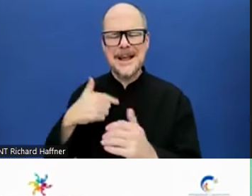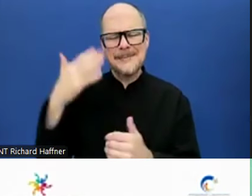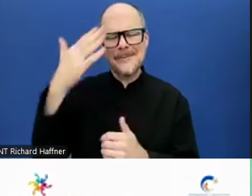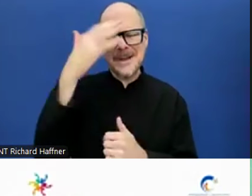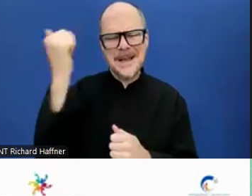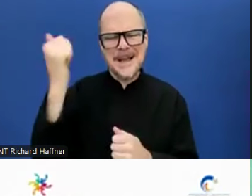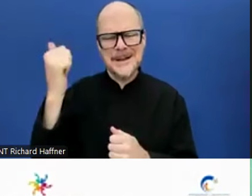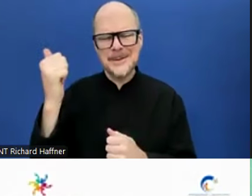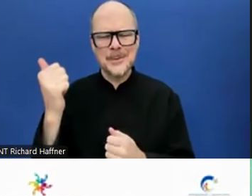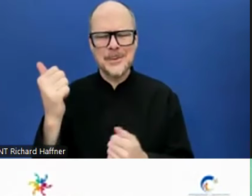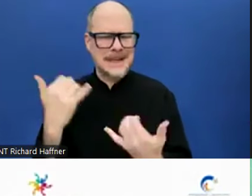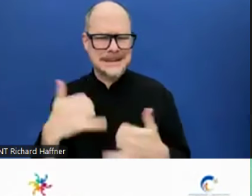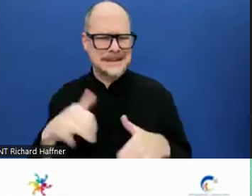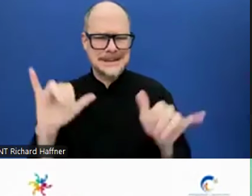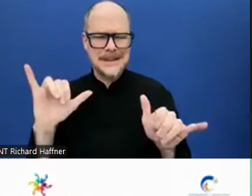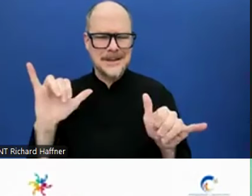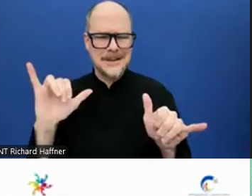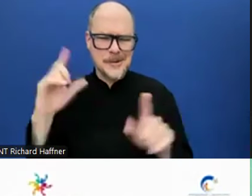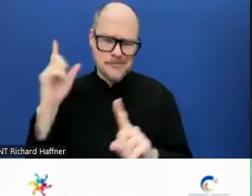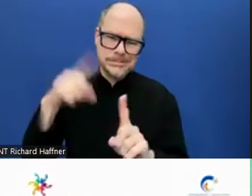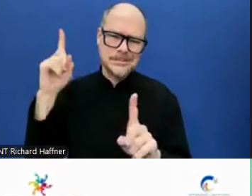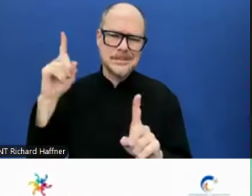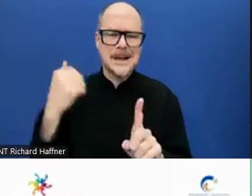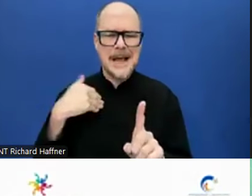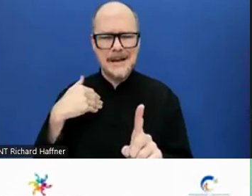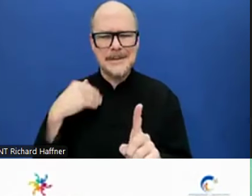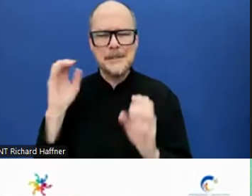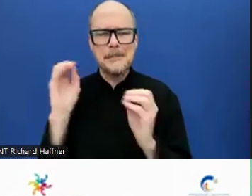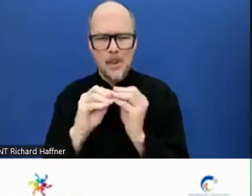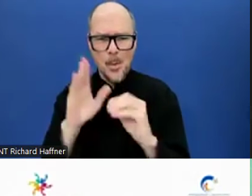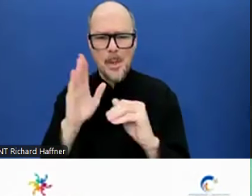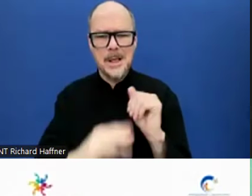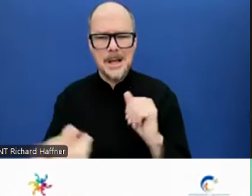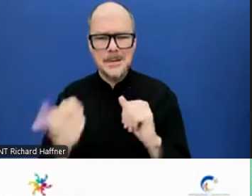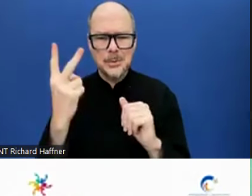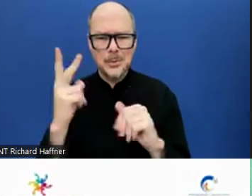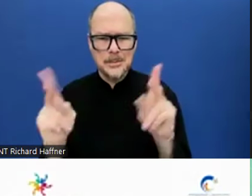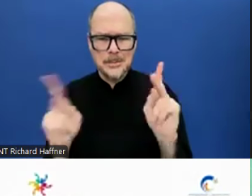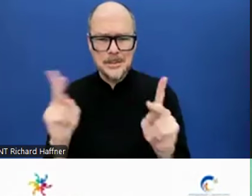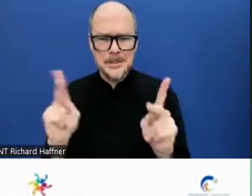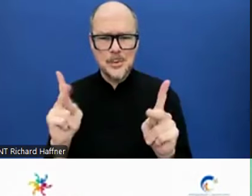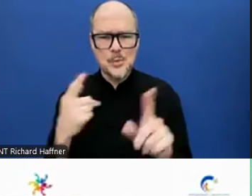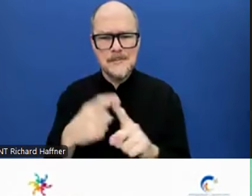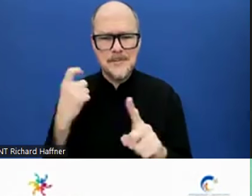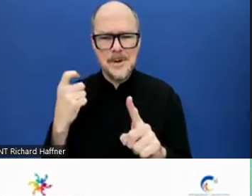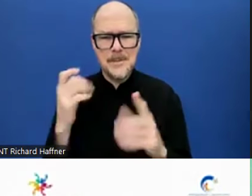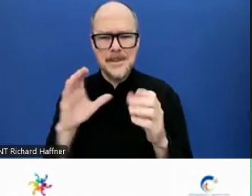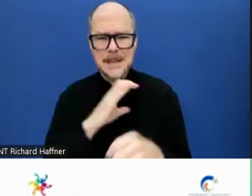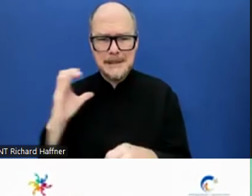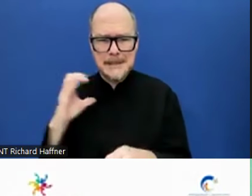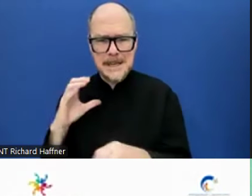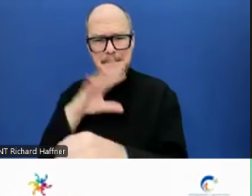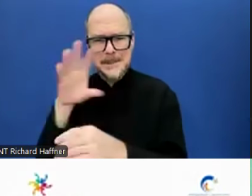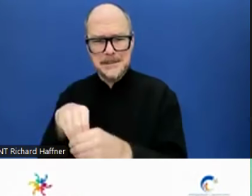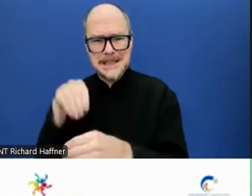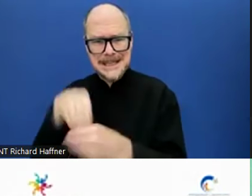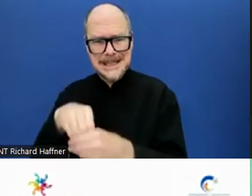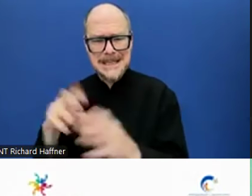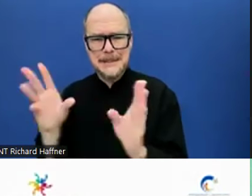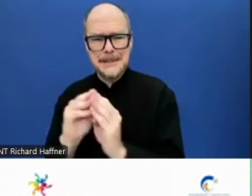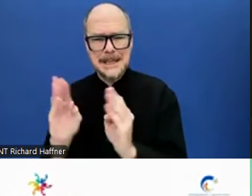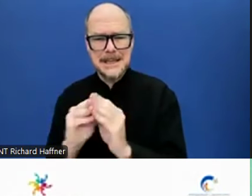not still trigger the having more than two individuals from the committee participate in the meeting,